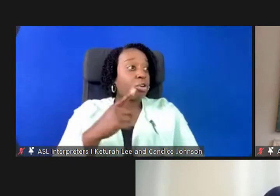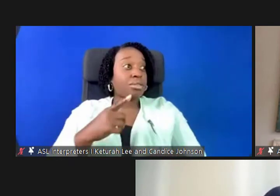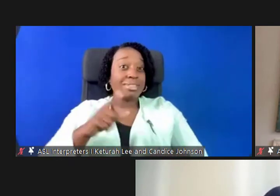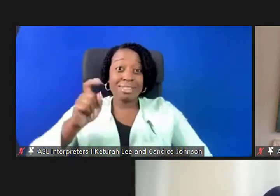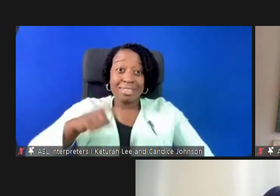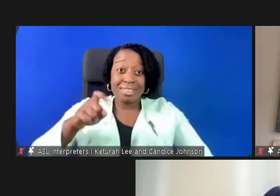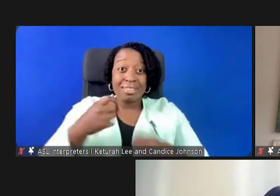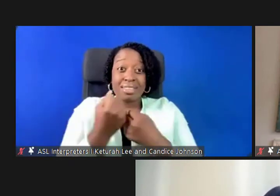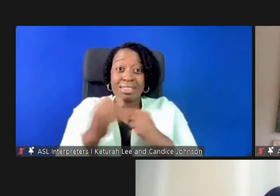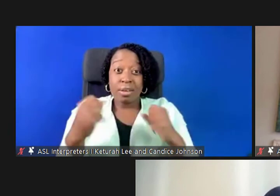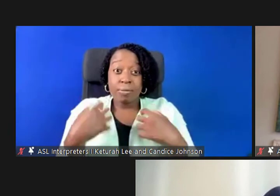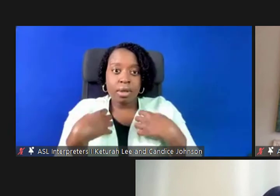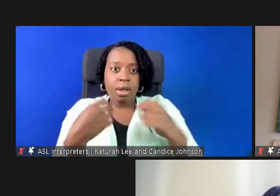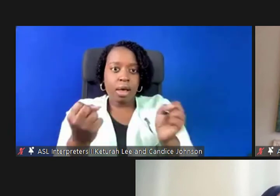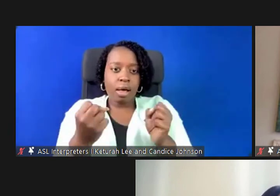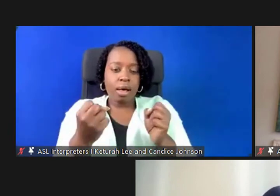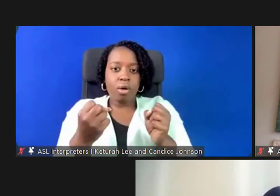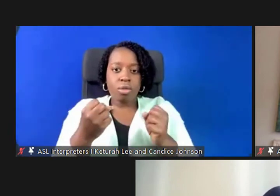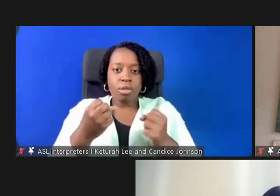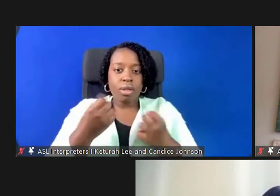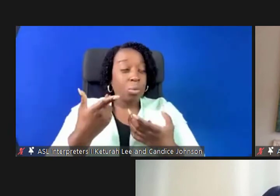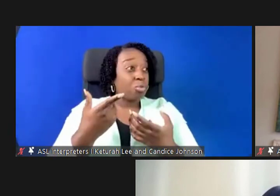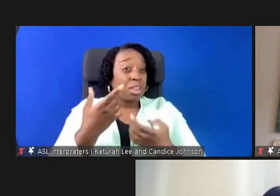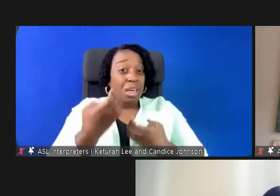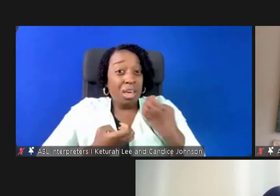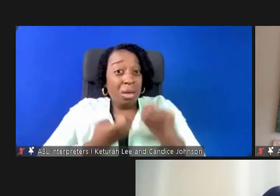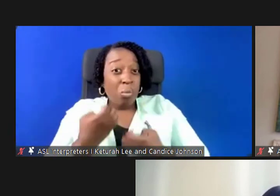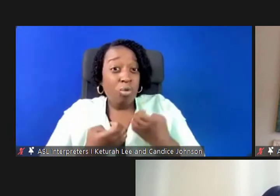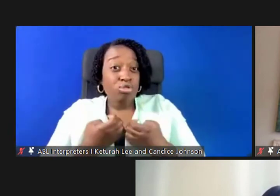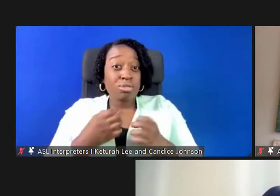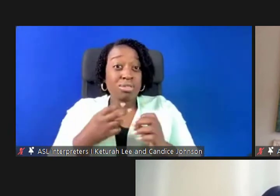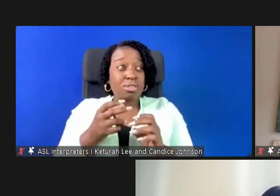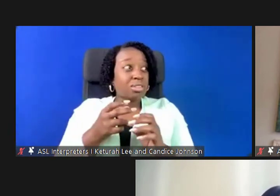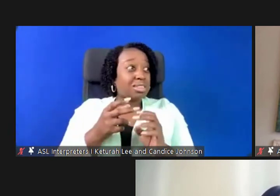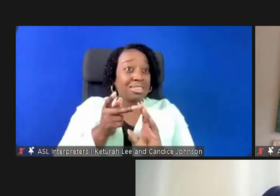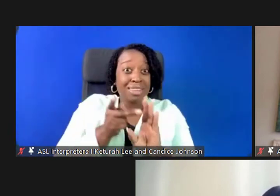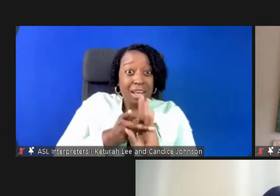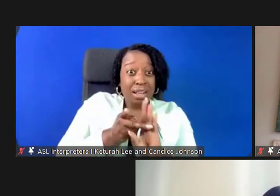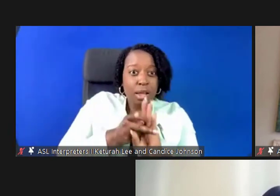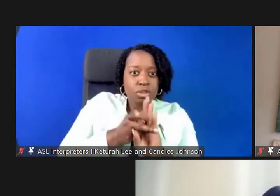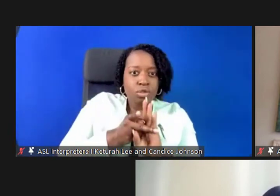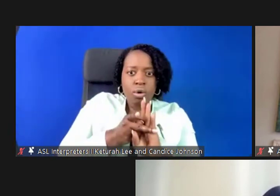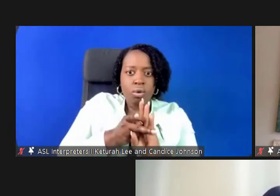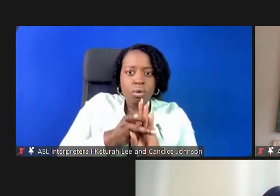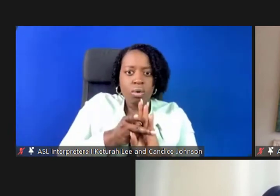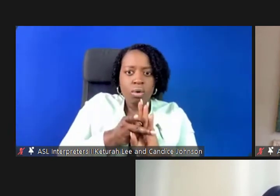and safety in an emotional and psychological sense from connection.